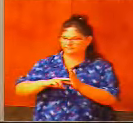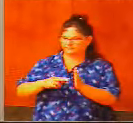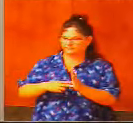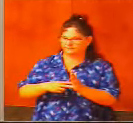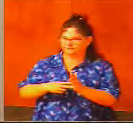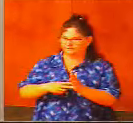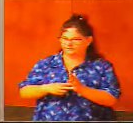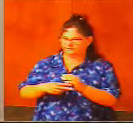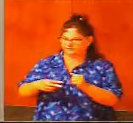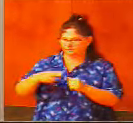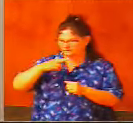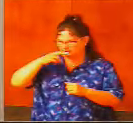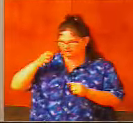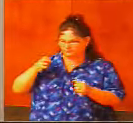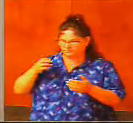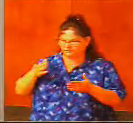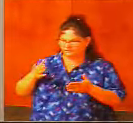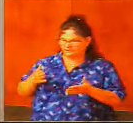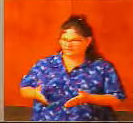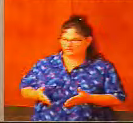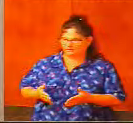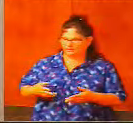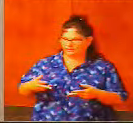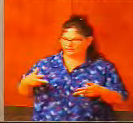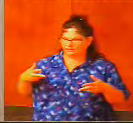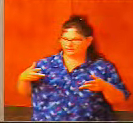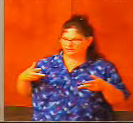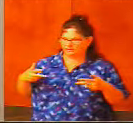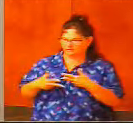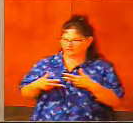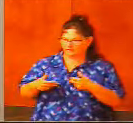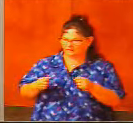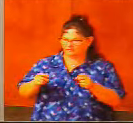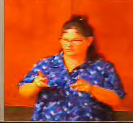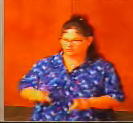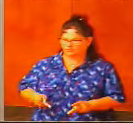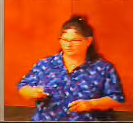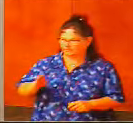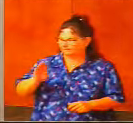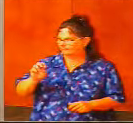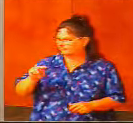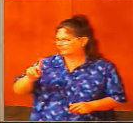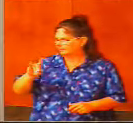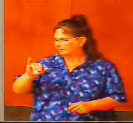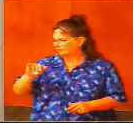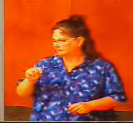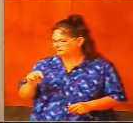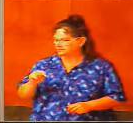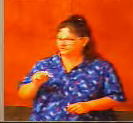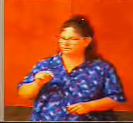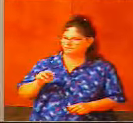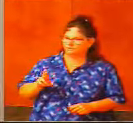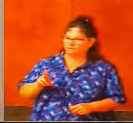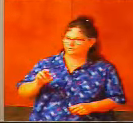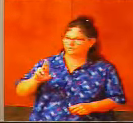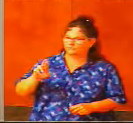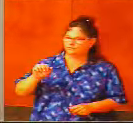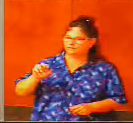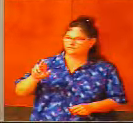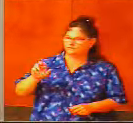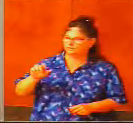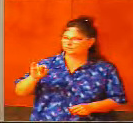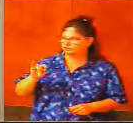a robber, a highwayman, a bandit, or it can refer to a